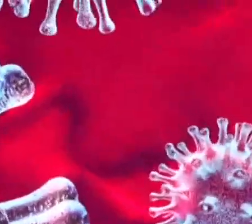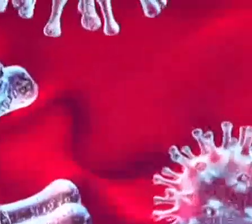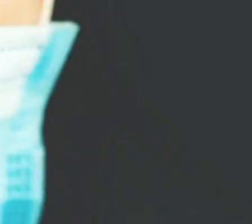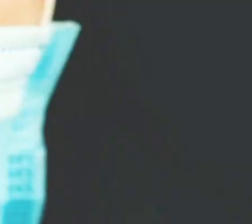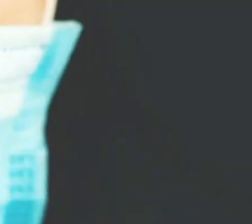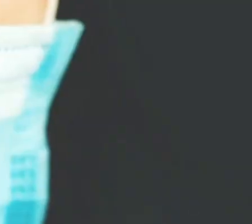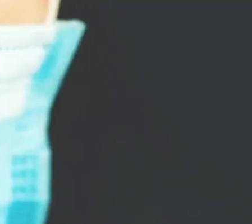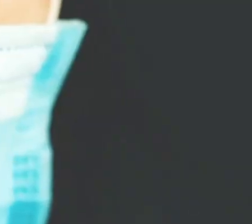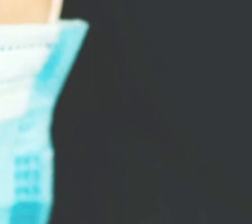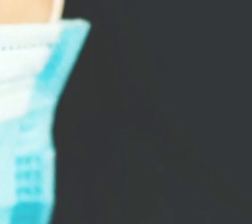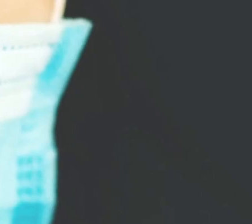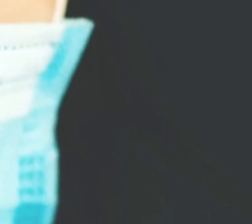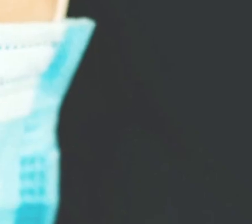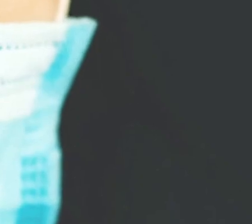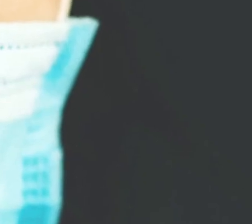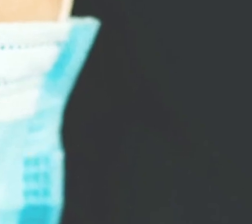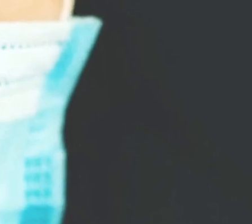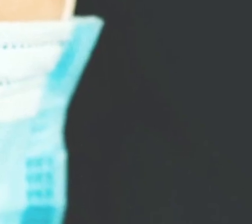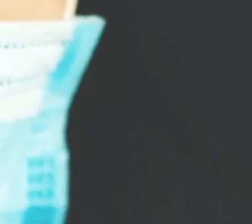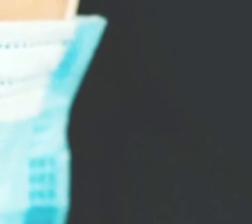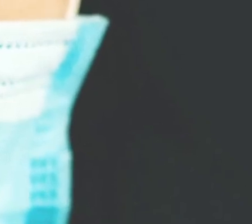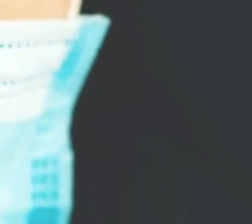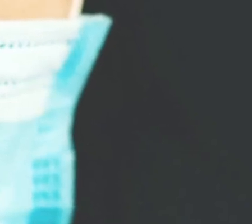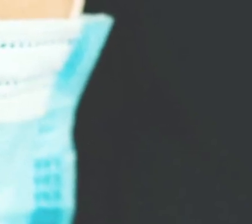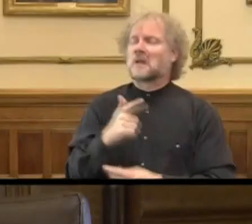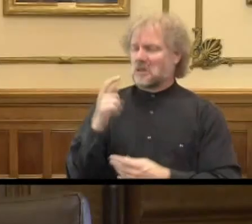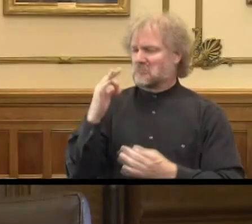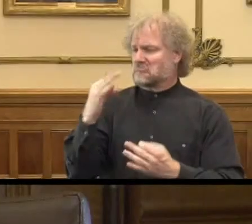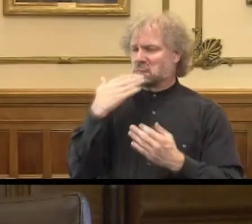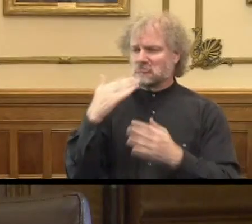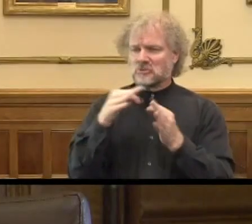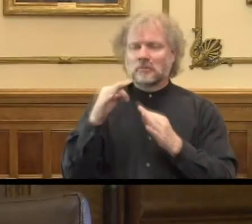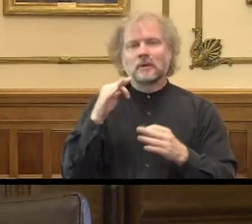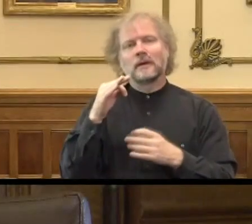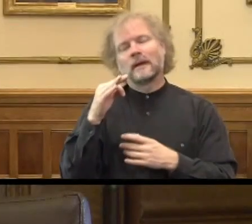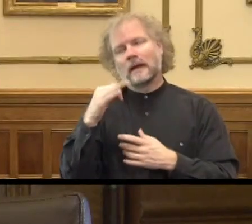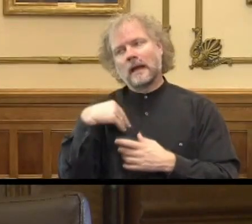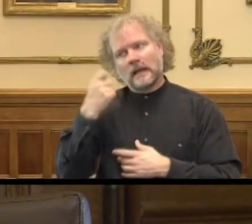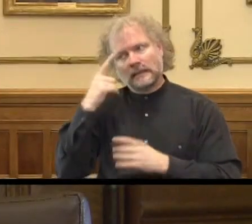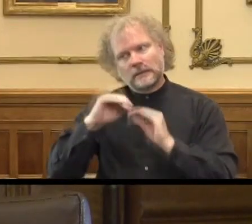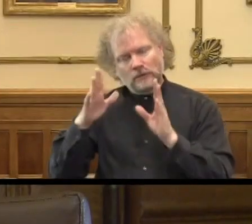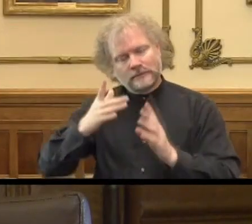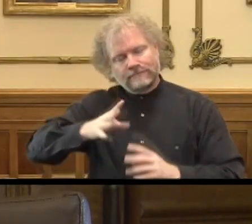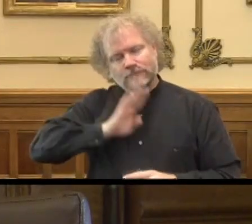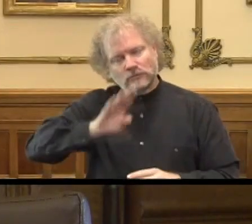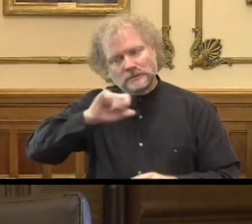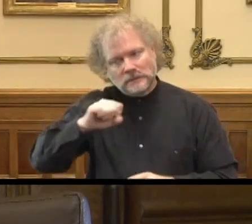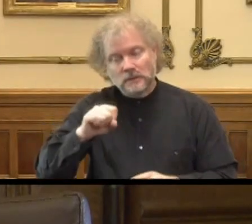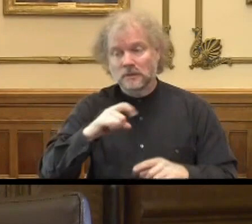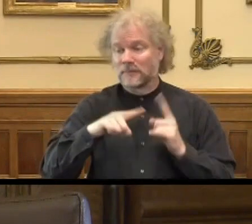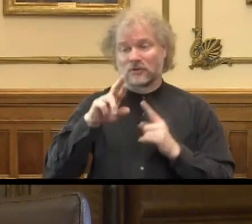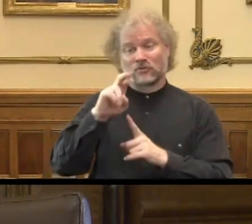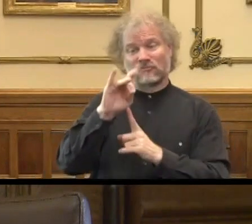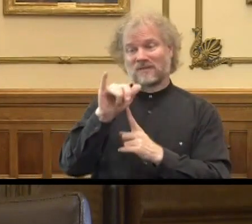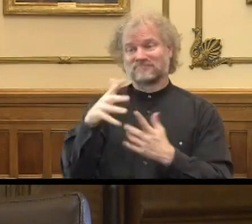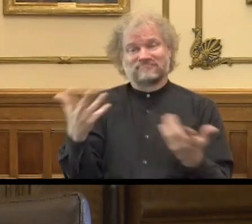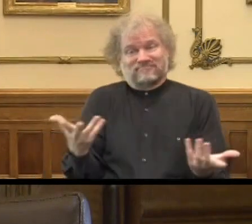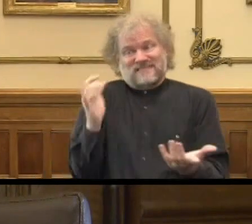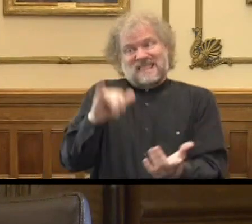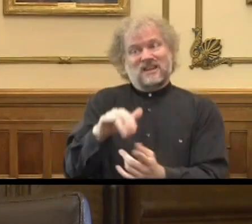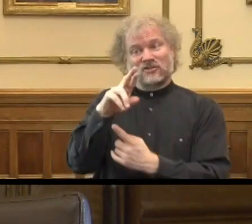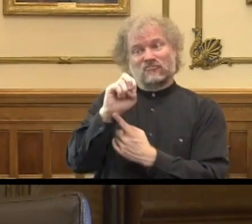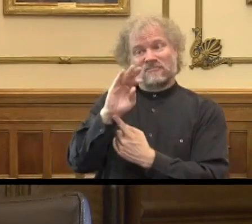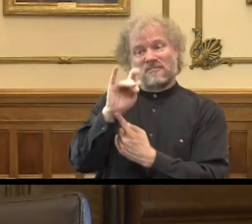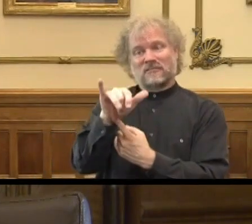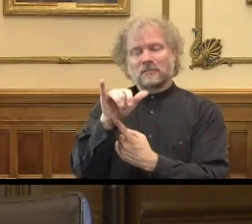in counties where the mask mandate is often being ignored. I know it's frustrating, but reality is reality, and we have to